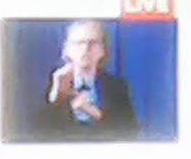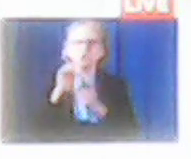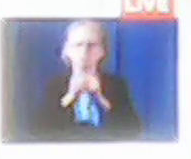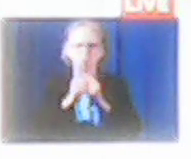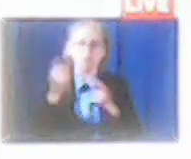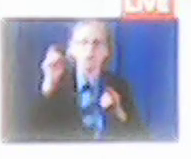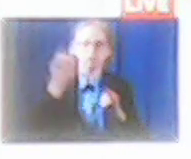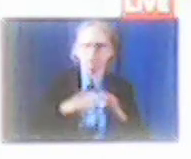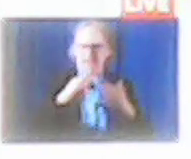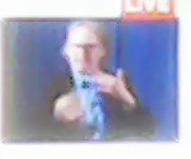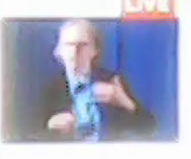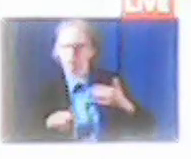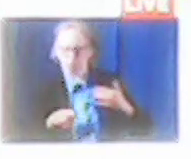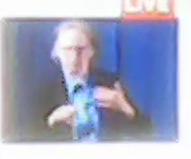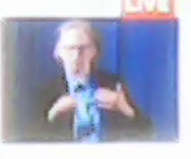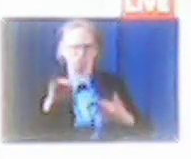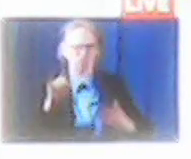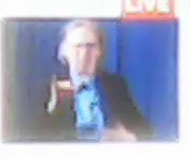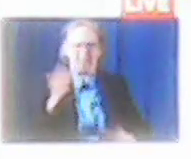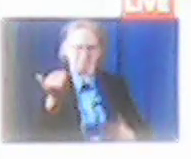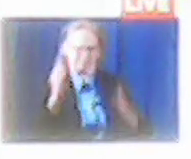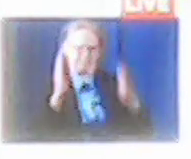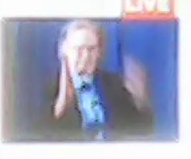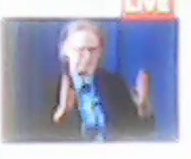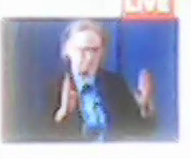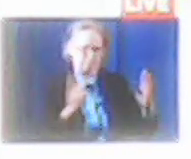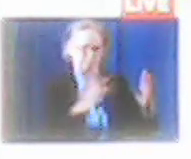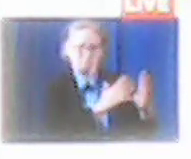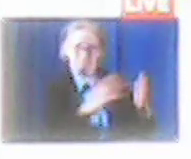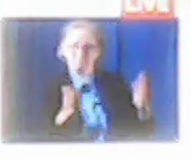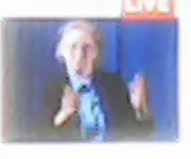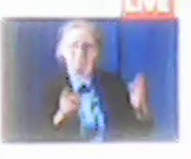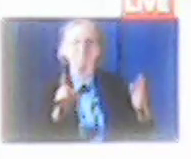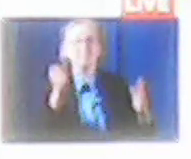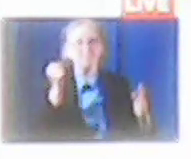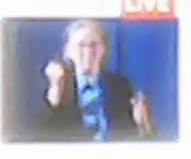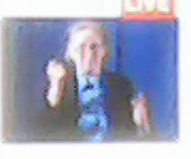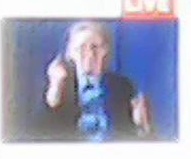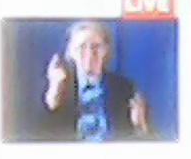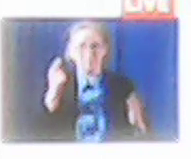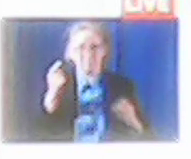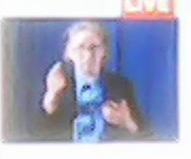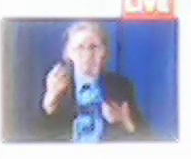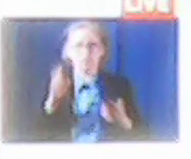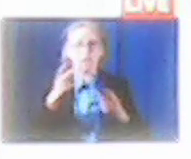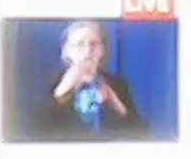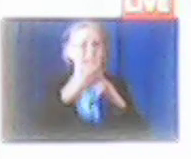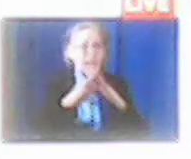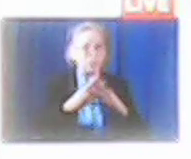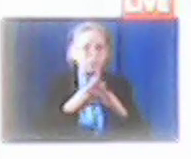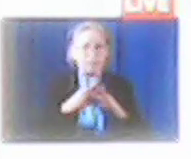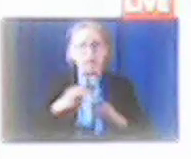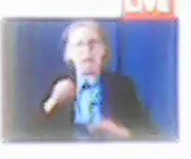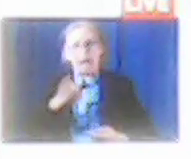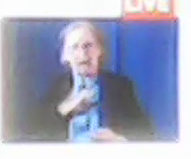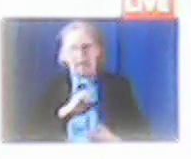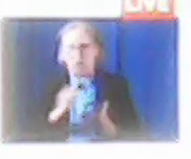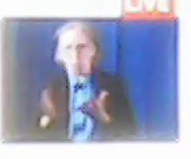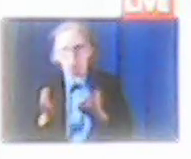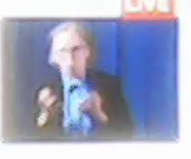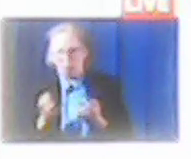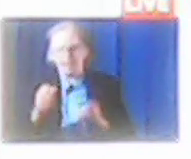Christ Hospital in Cincinnati, and I have talked about this many times, he's told me that even though this is in the